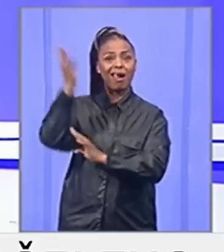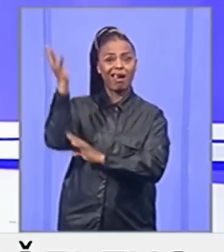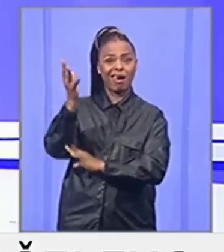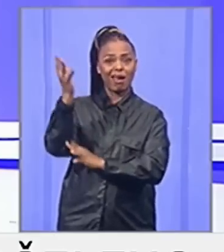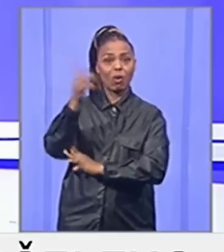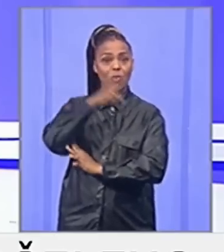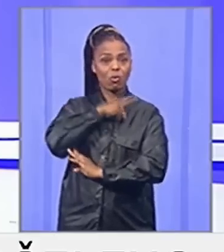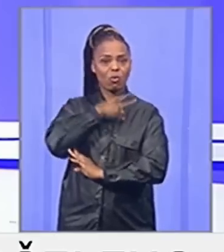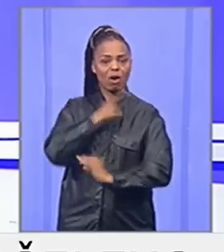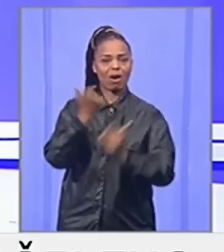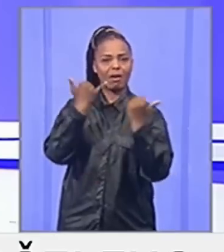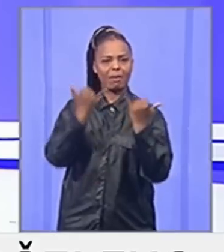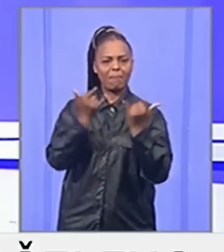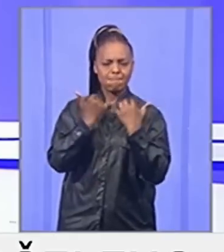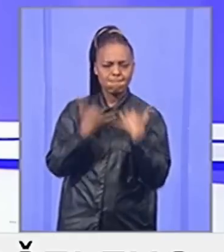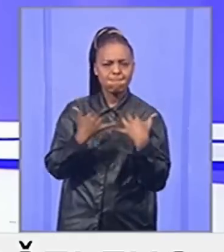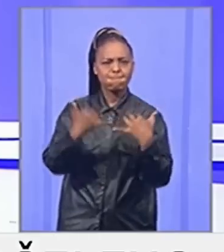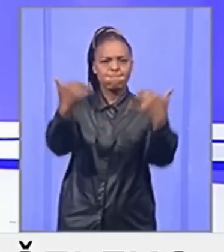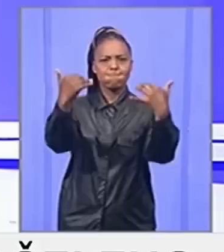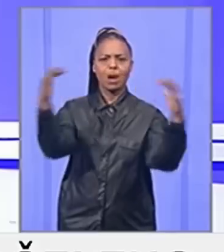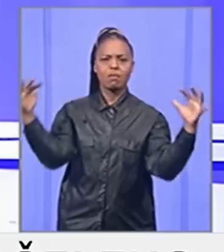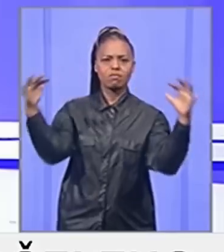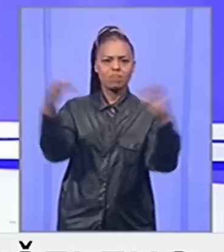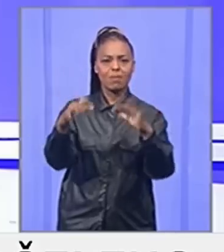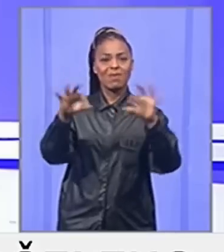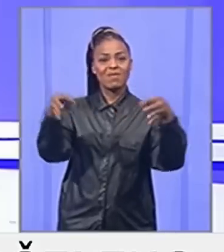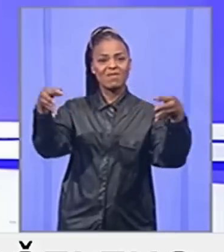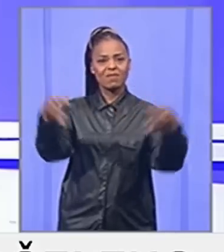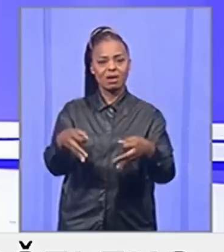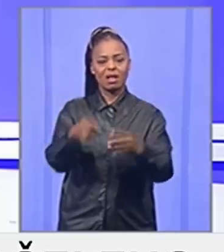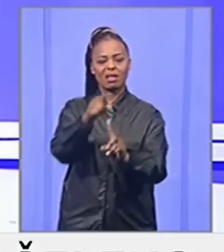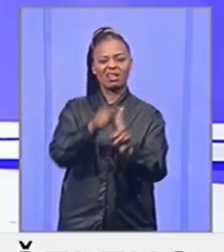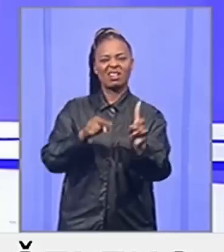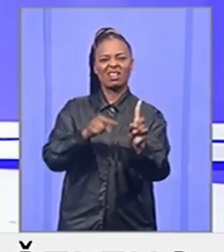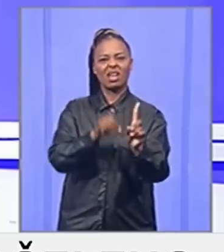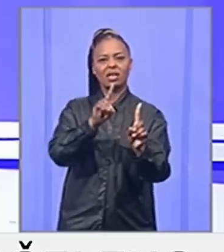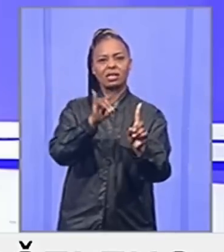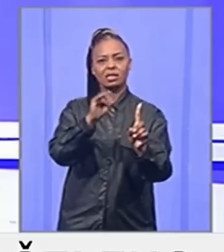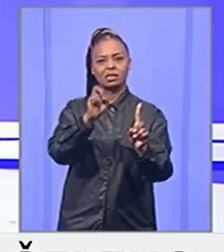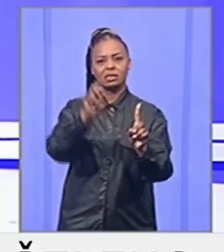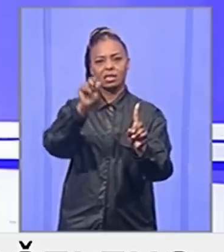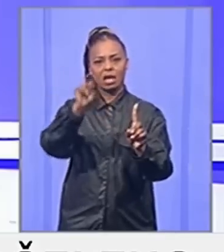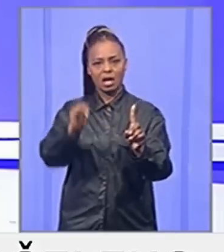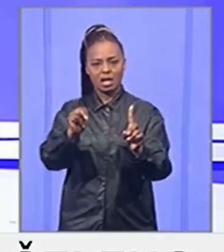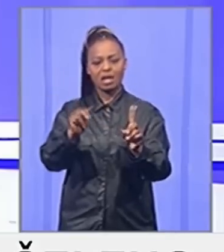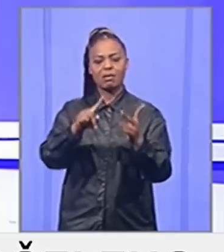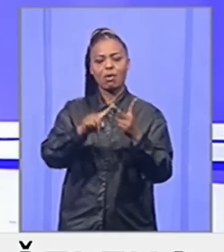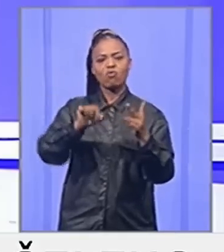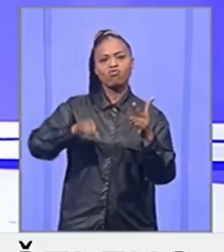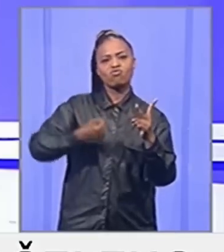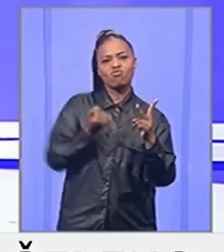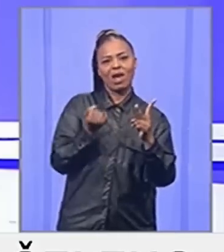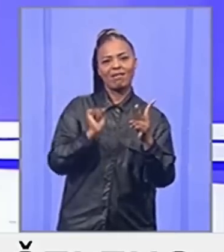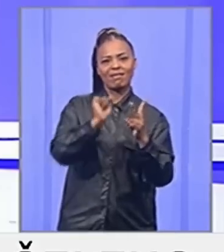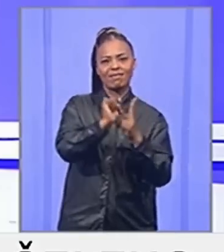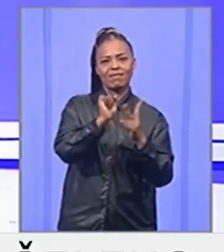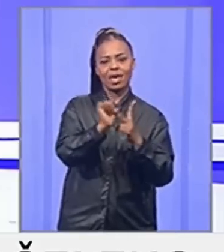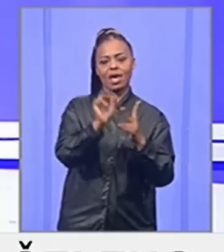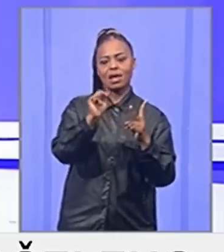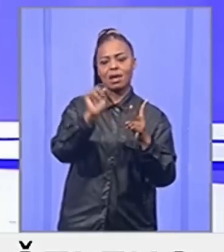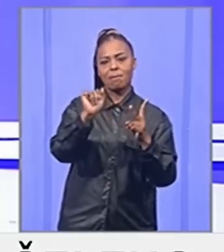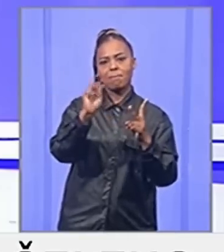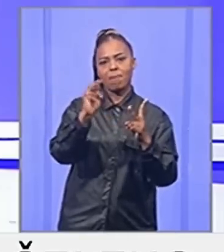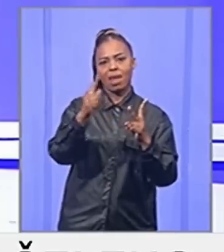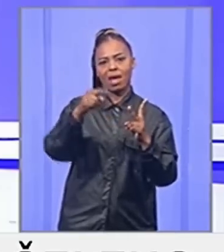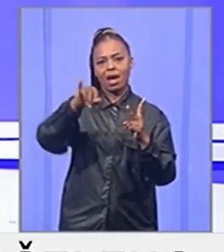ge a be a bolela le setšhaba polokong ya Dixon Ngamlane le mosadi wa gagwe Thozama Namlane